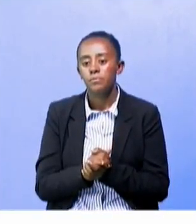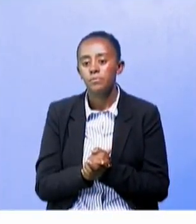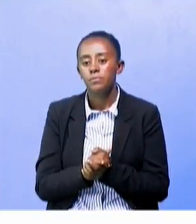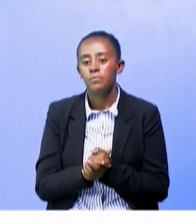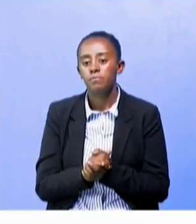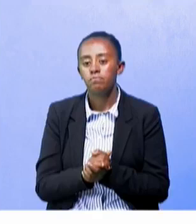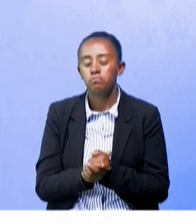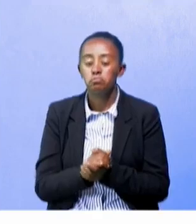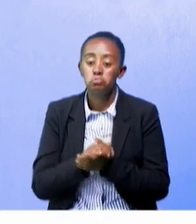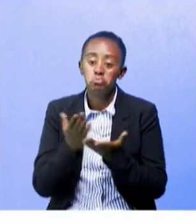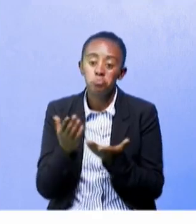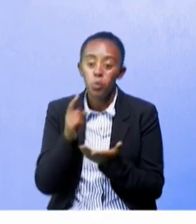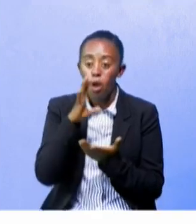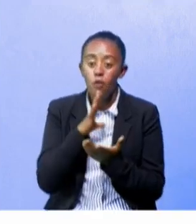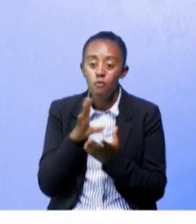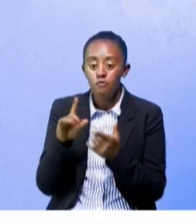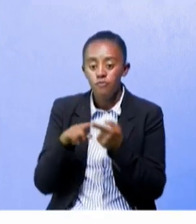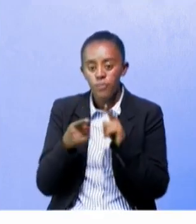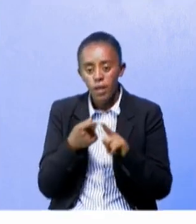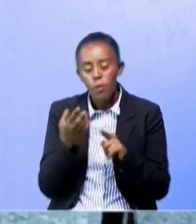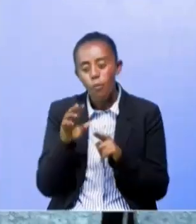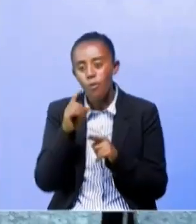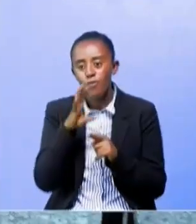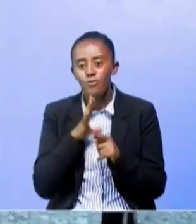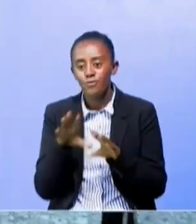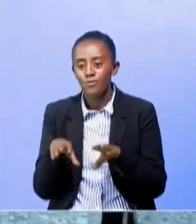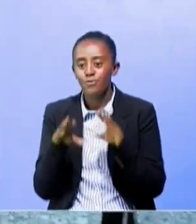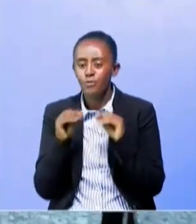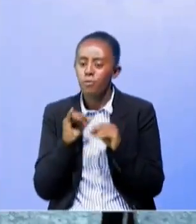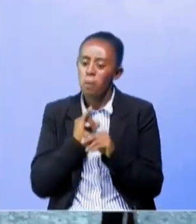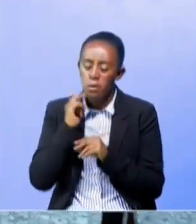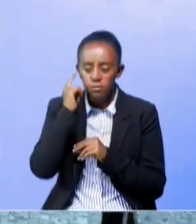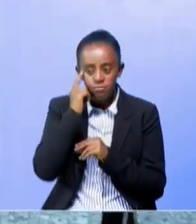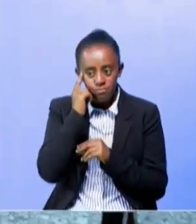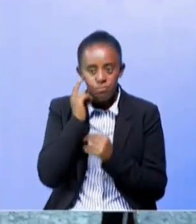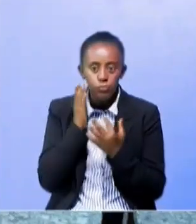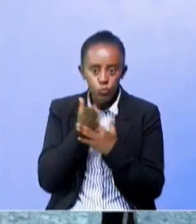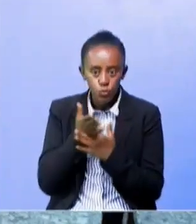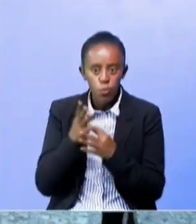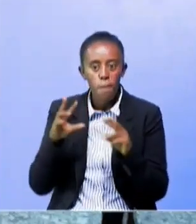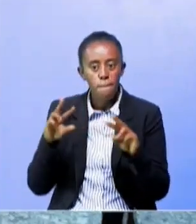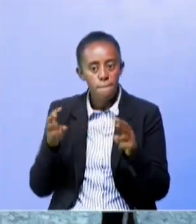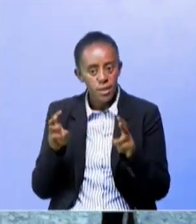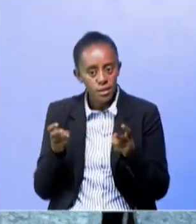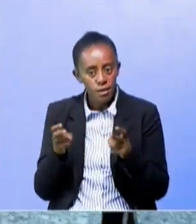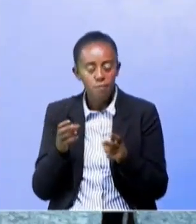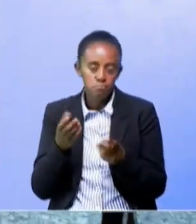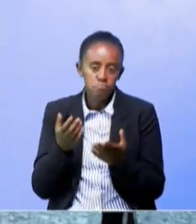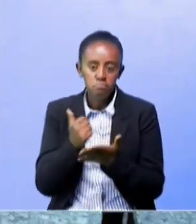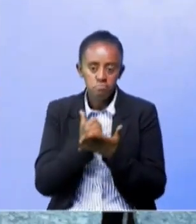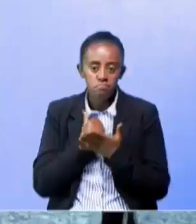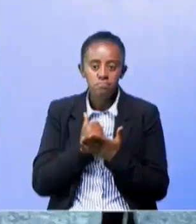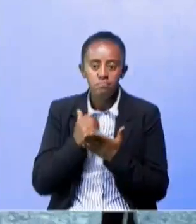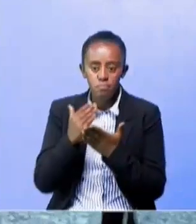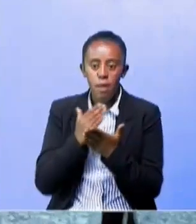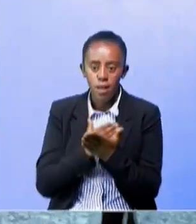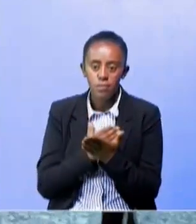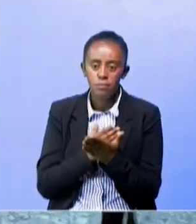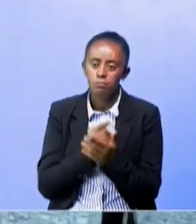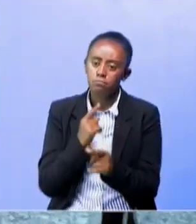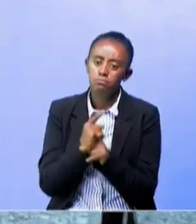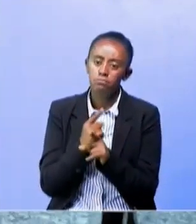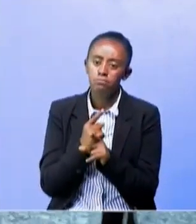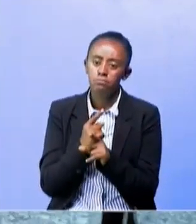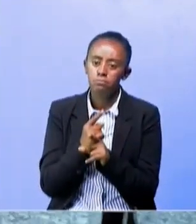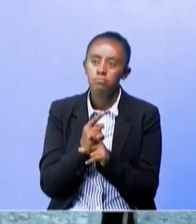Maybe one of a student or one of your friends say that like this. I think learning through media helps me in my lesson. Yeah, something